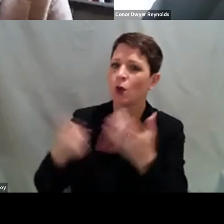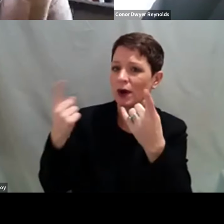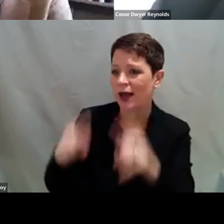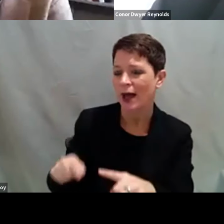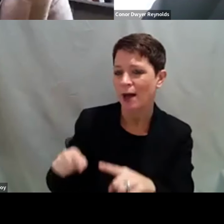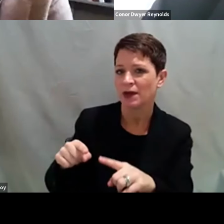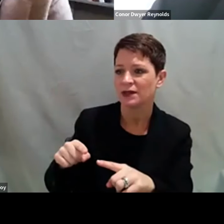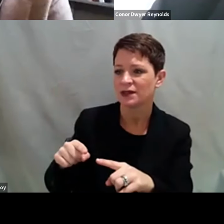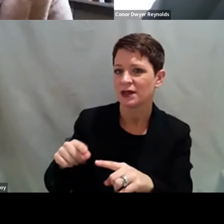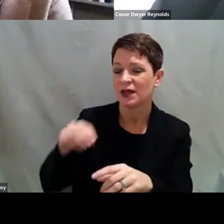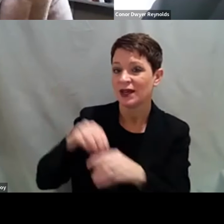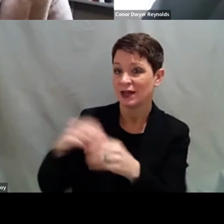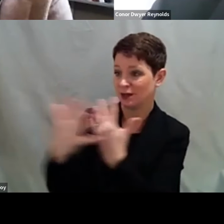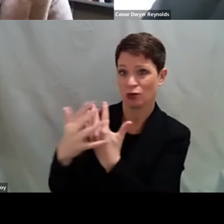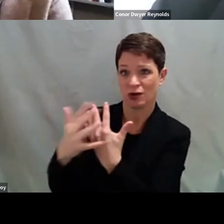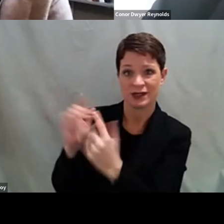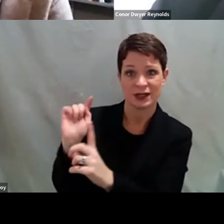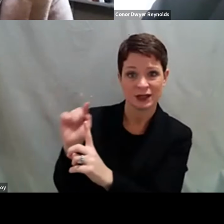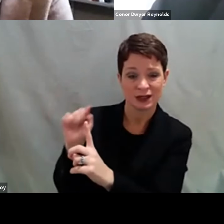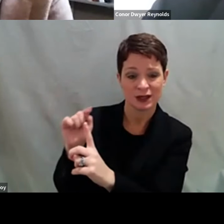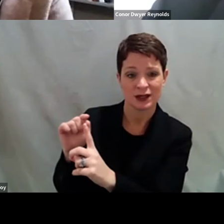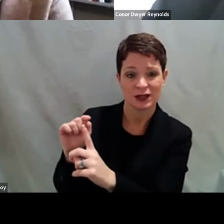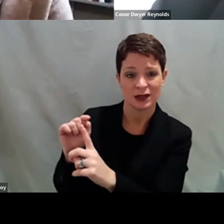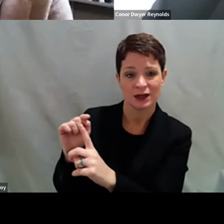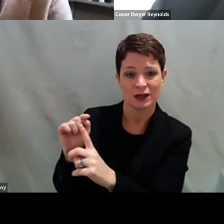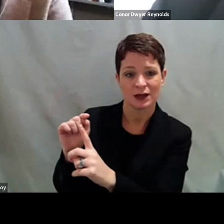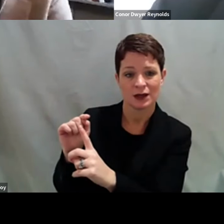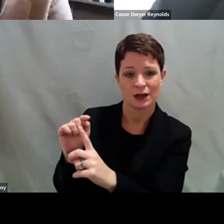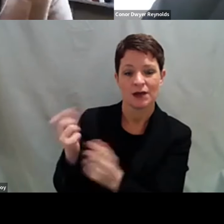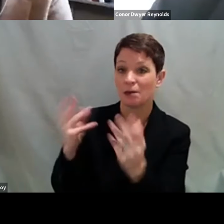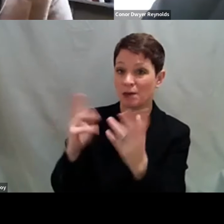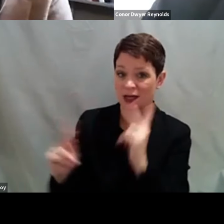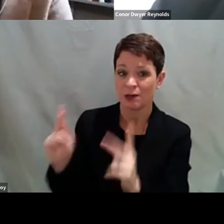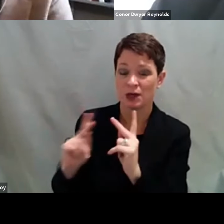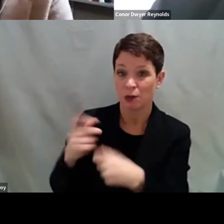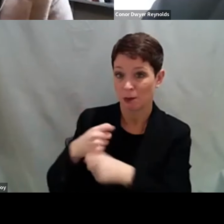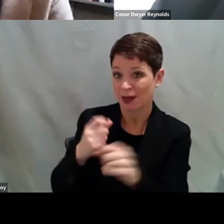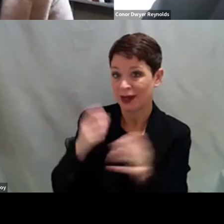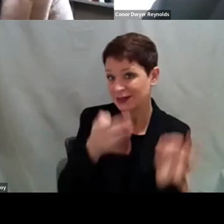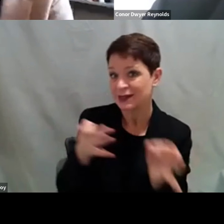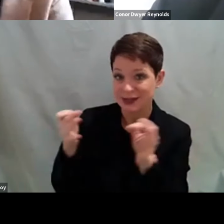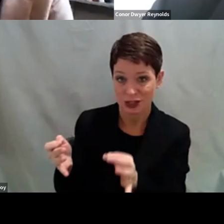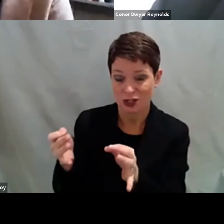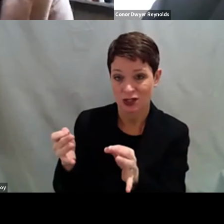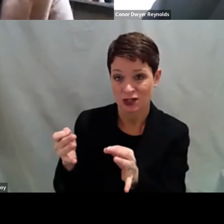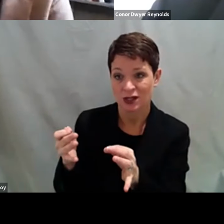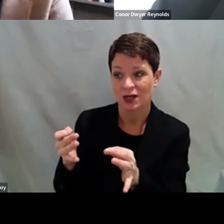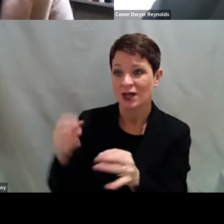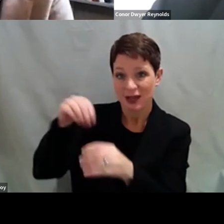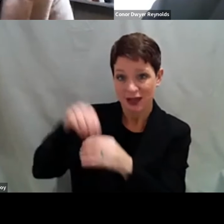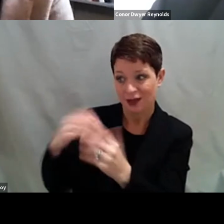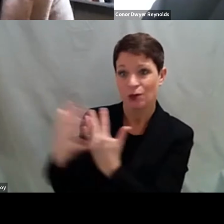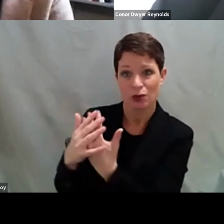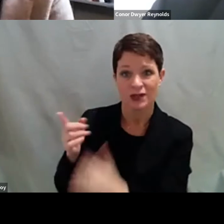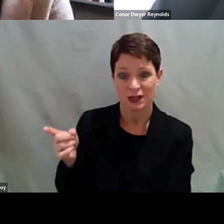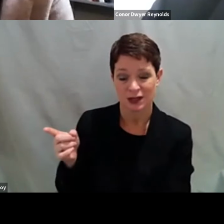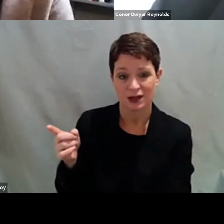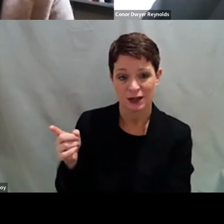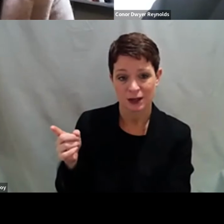inside correctional facilities, about many of the people who are making these decisions in correctional facilities, so